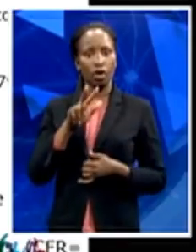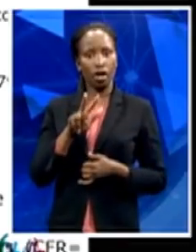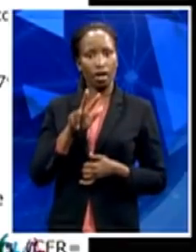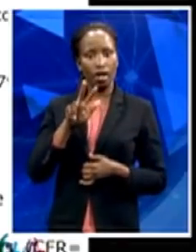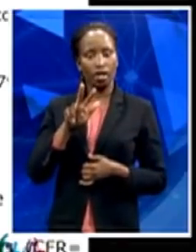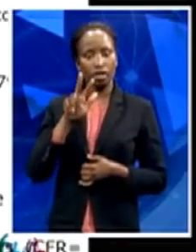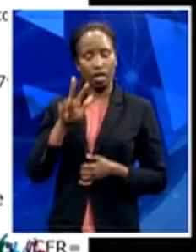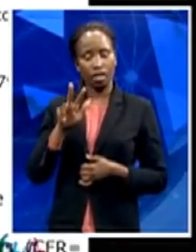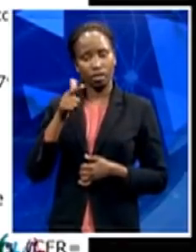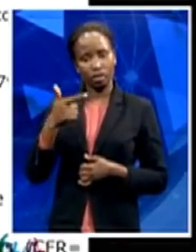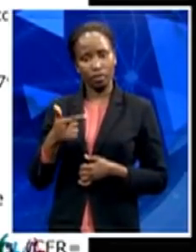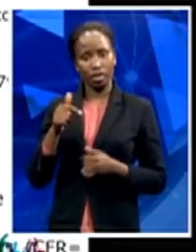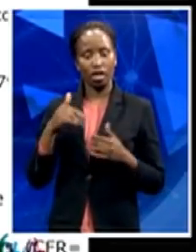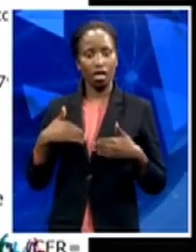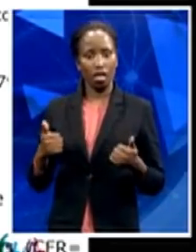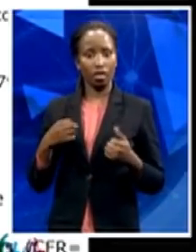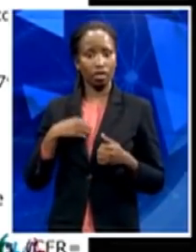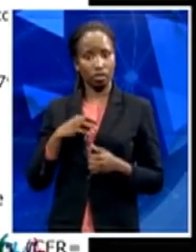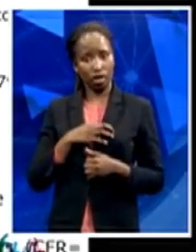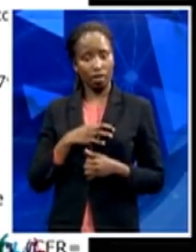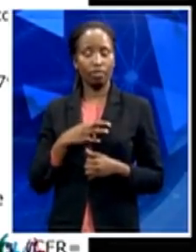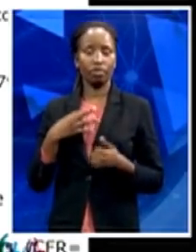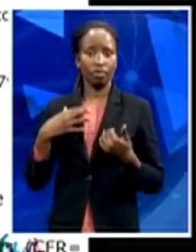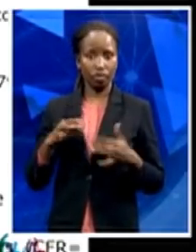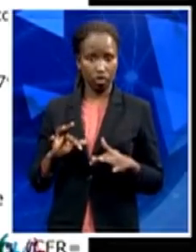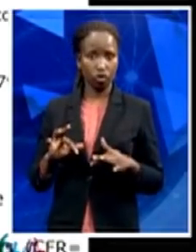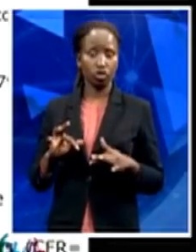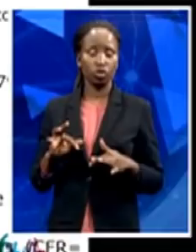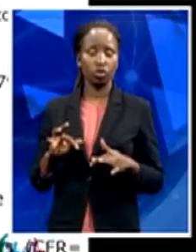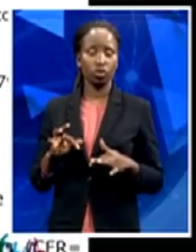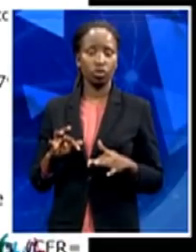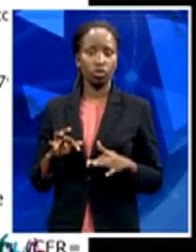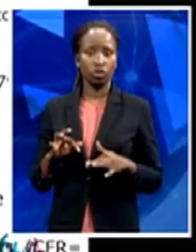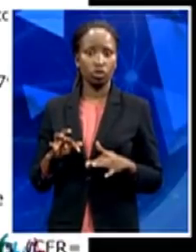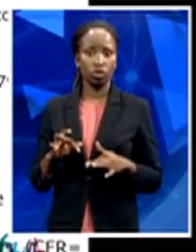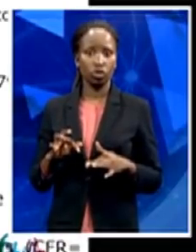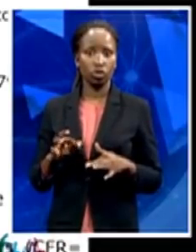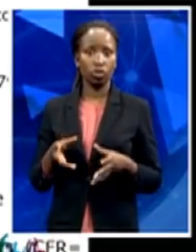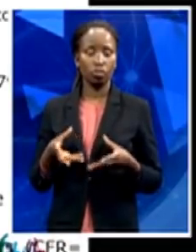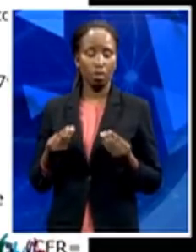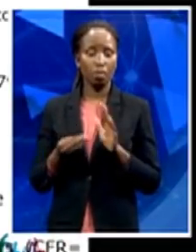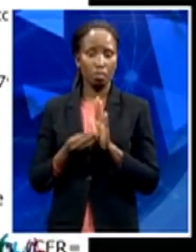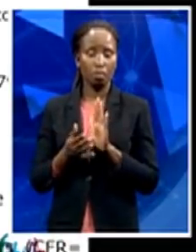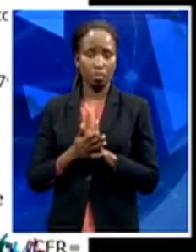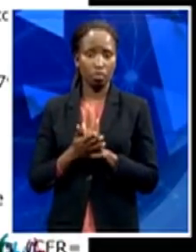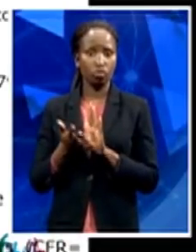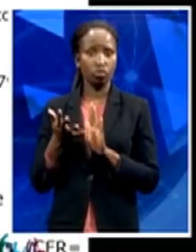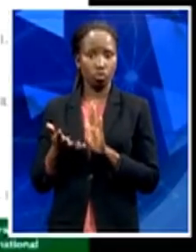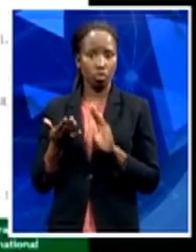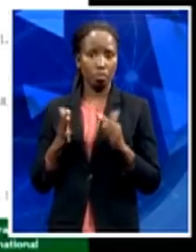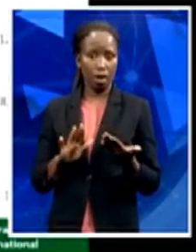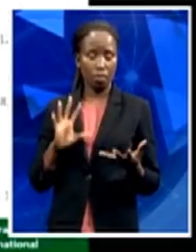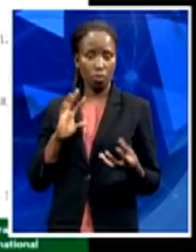succumbed to the virus, and they've been recorded as so, with a case fatality rate of 0.98%.